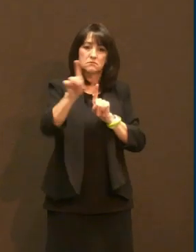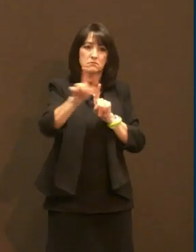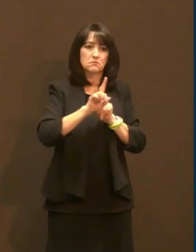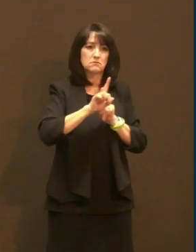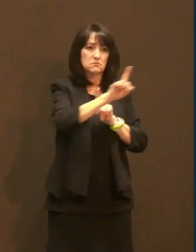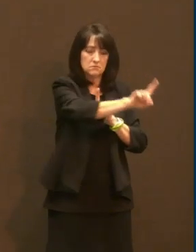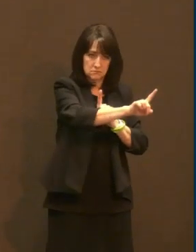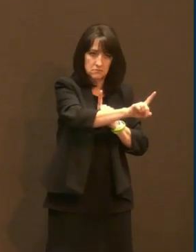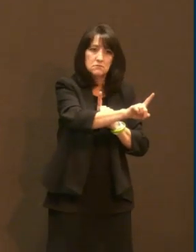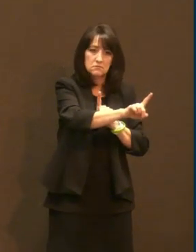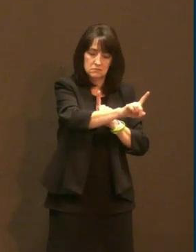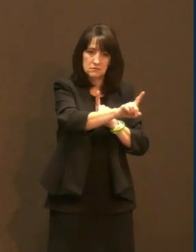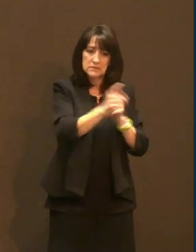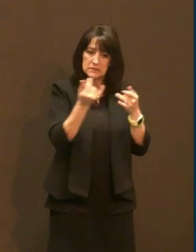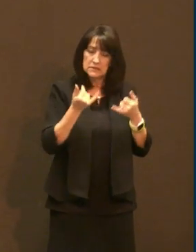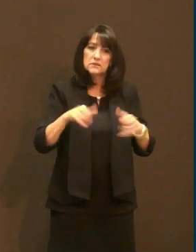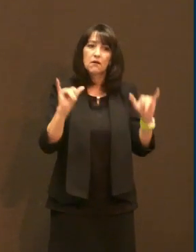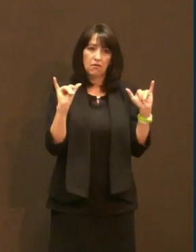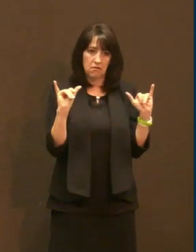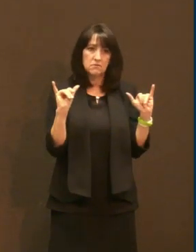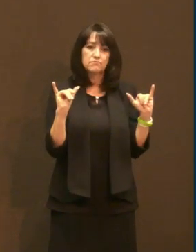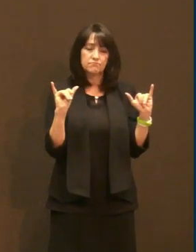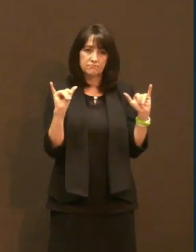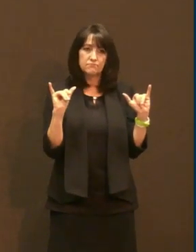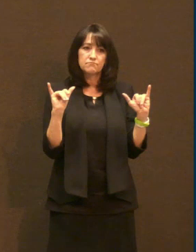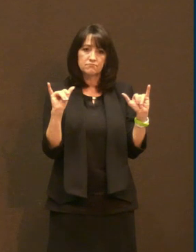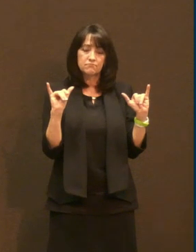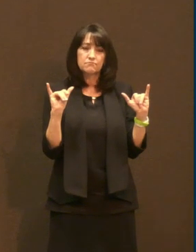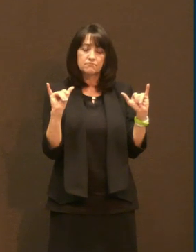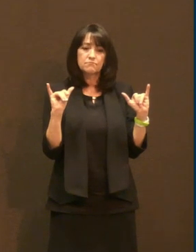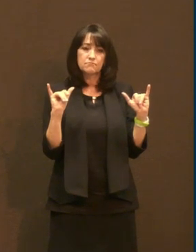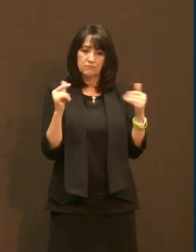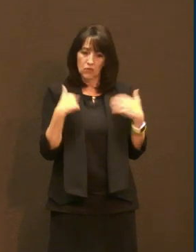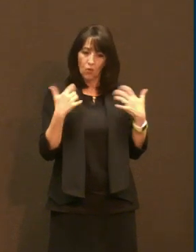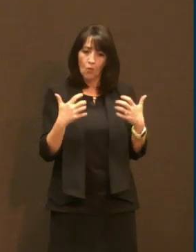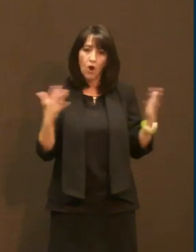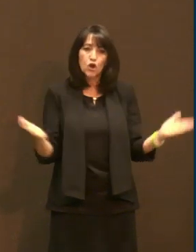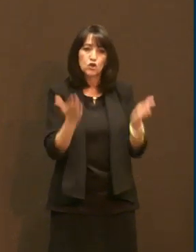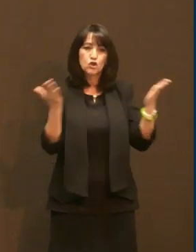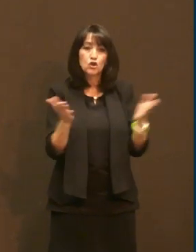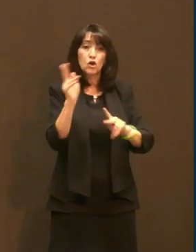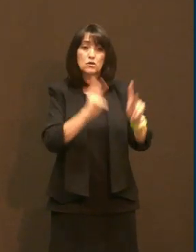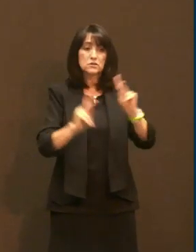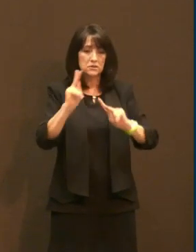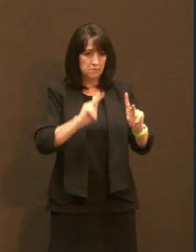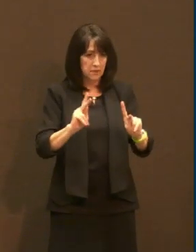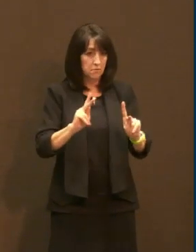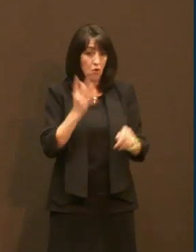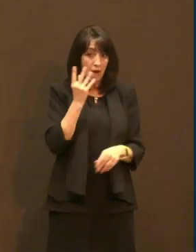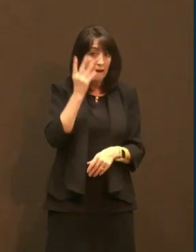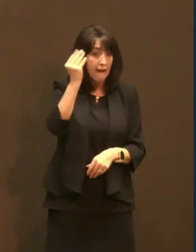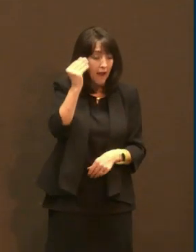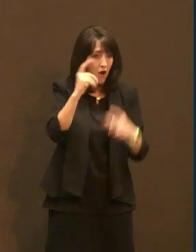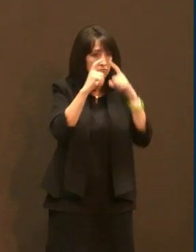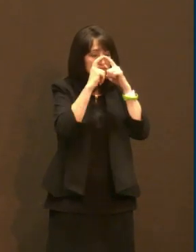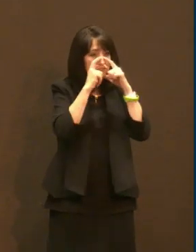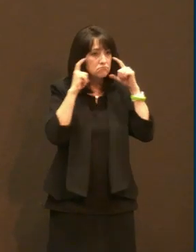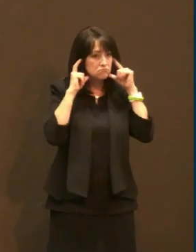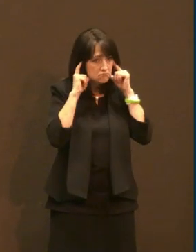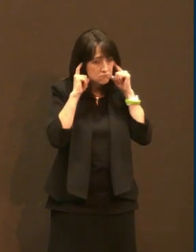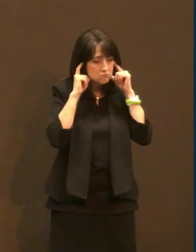social distancing and stay-at-home orders, and we would encourage people to do that, to wear masks, and